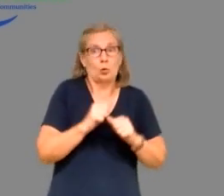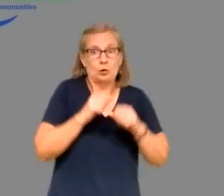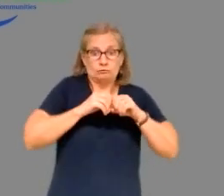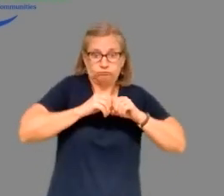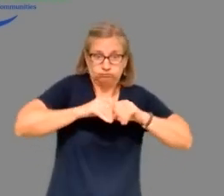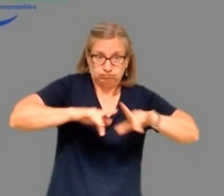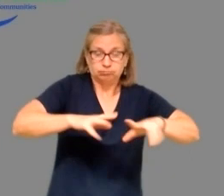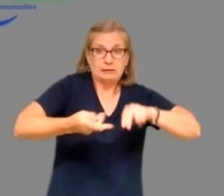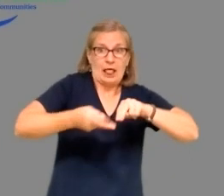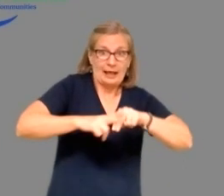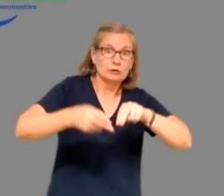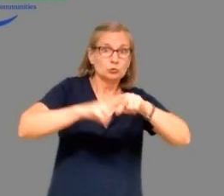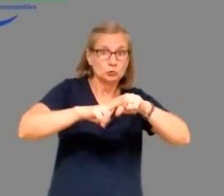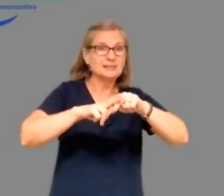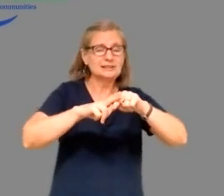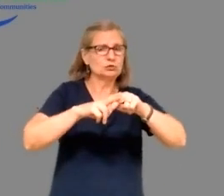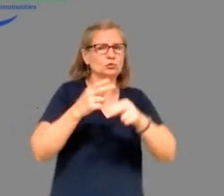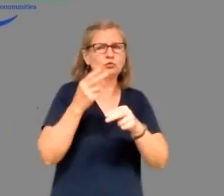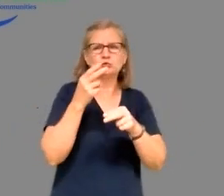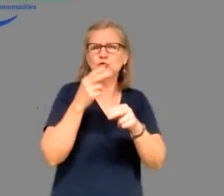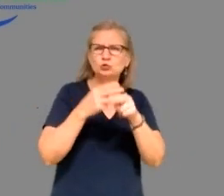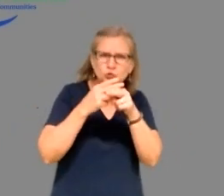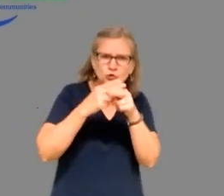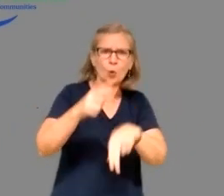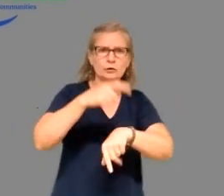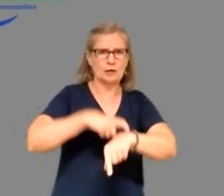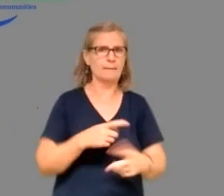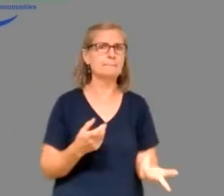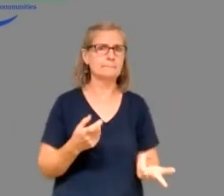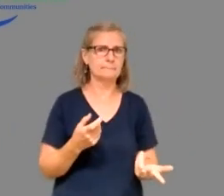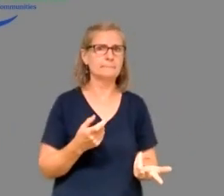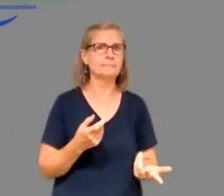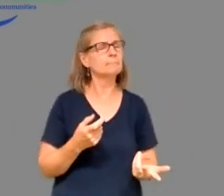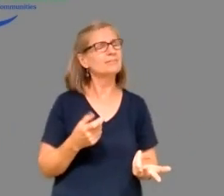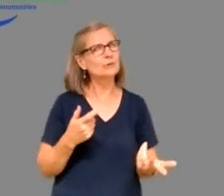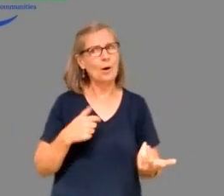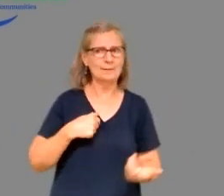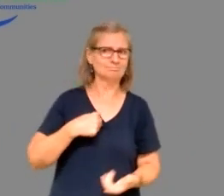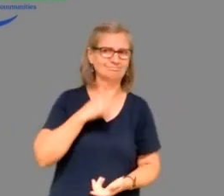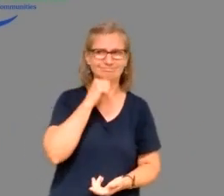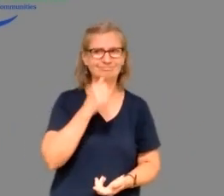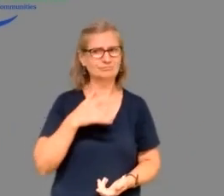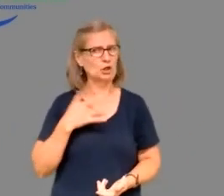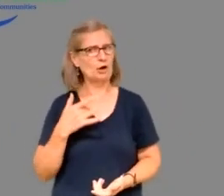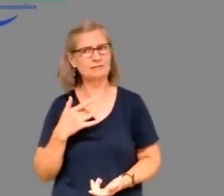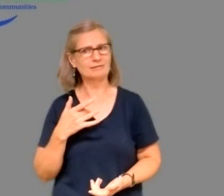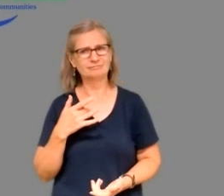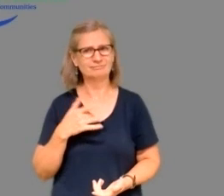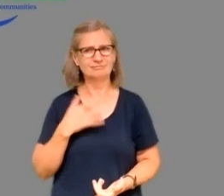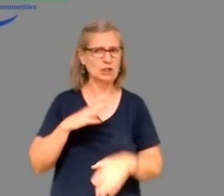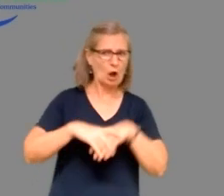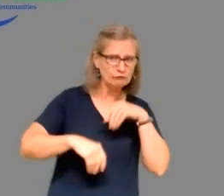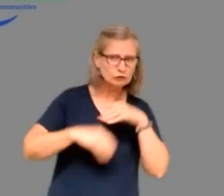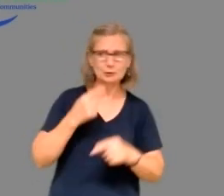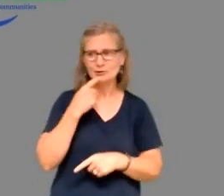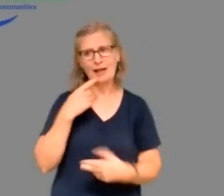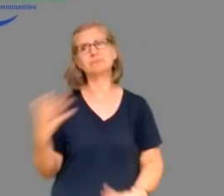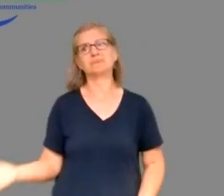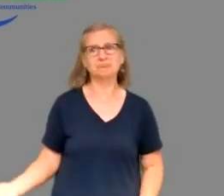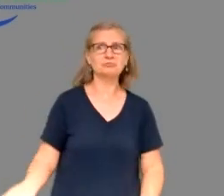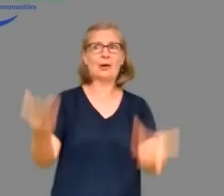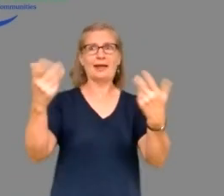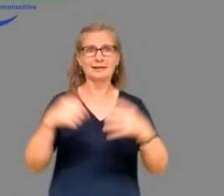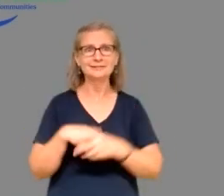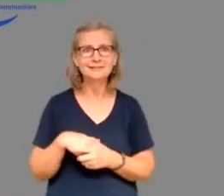feel comfortable about guessing about at this stage. No, you're absolutely right. And more of the county and state parks are